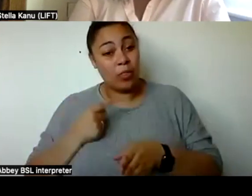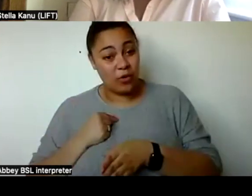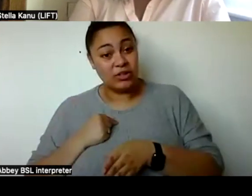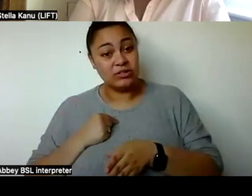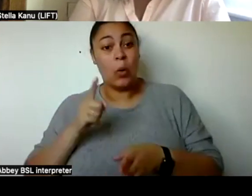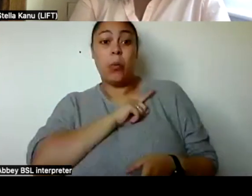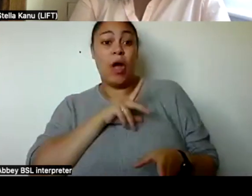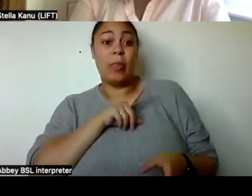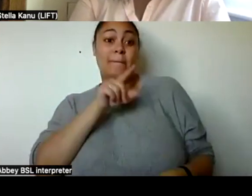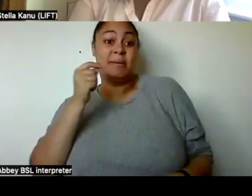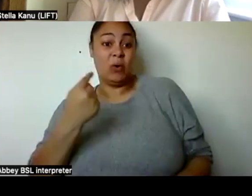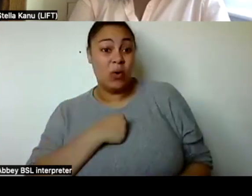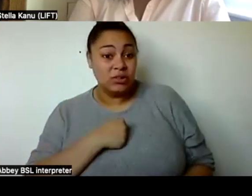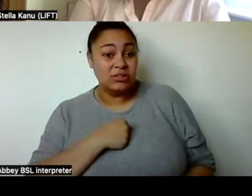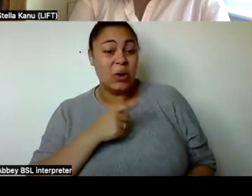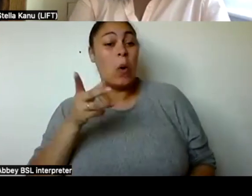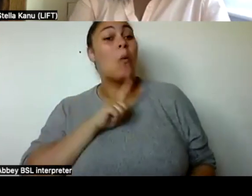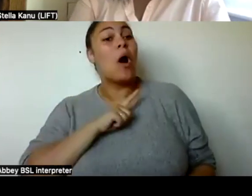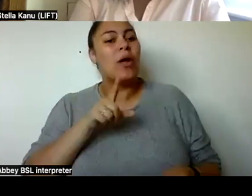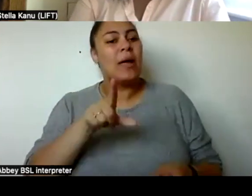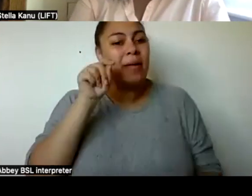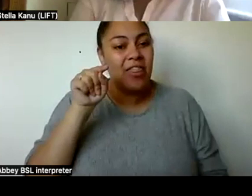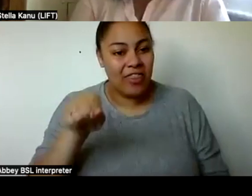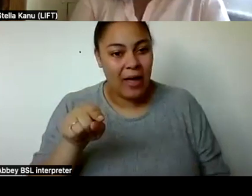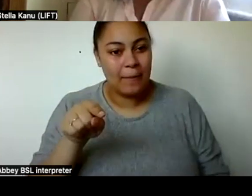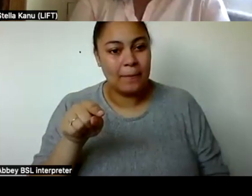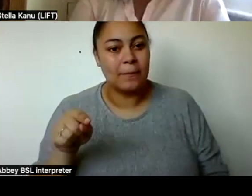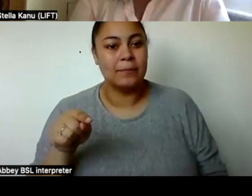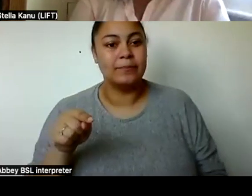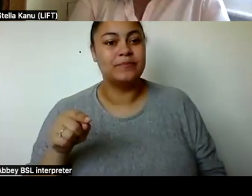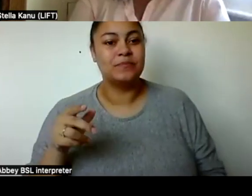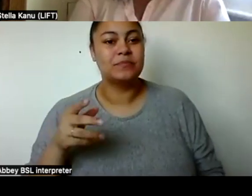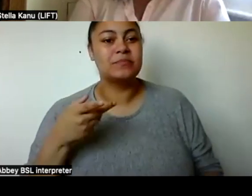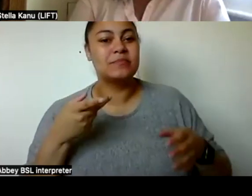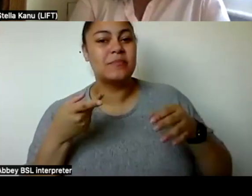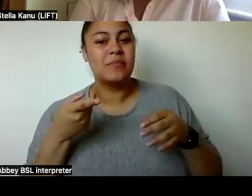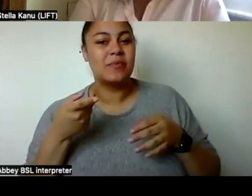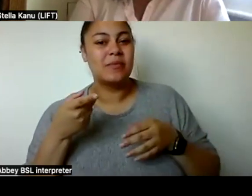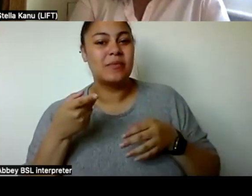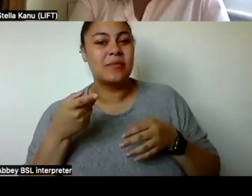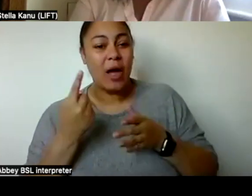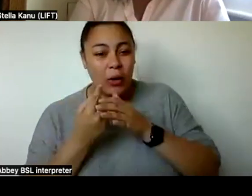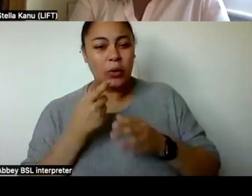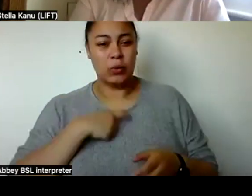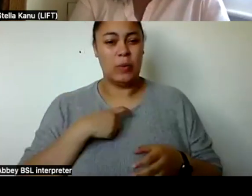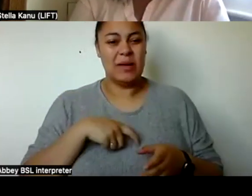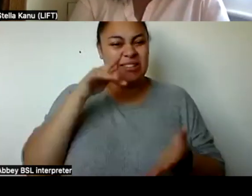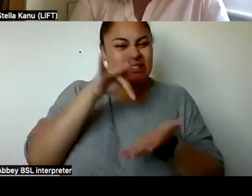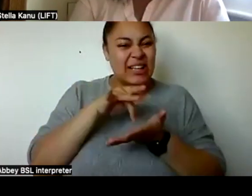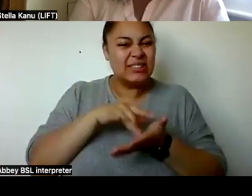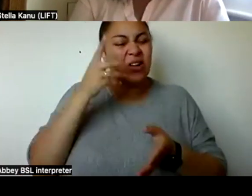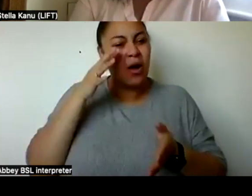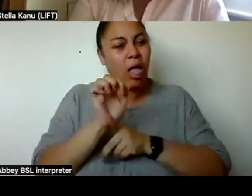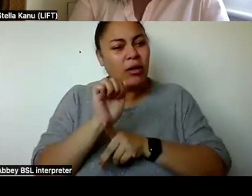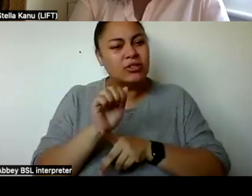us, and why we've chosen them. And so that human-centered culture means that